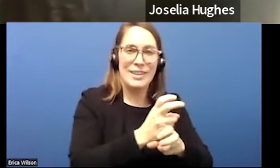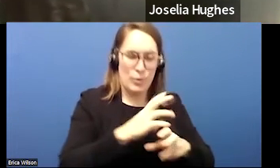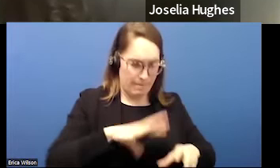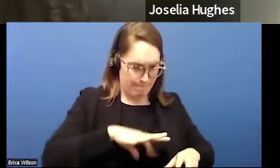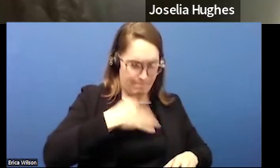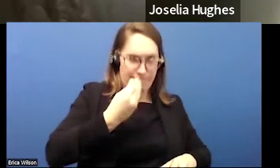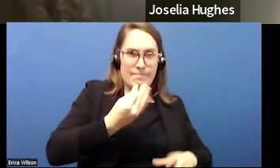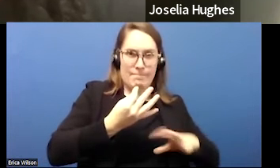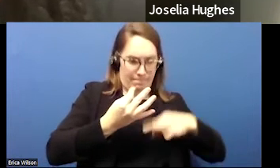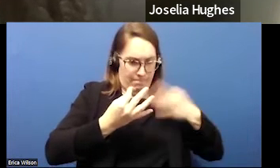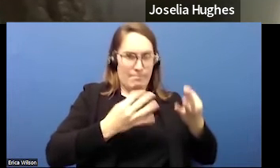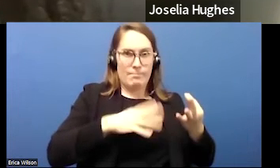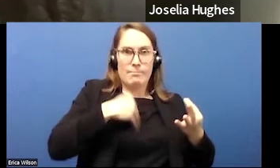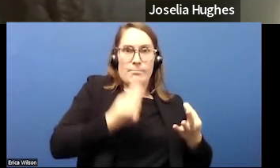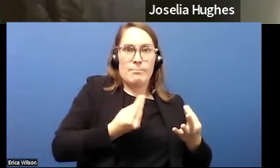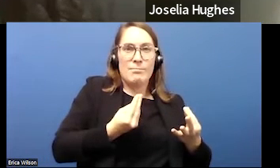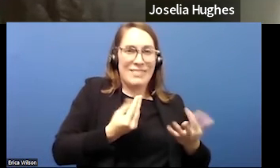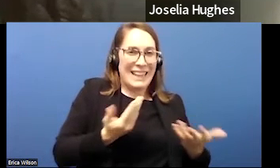surface.